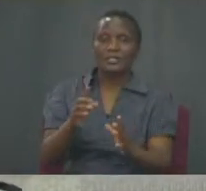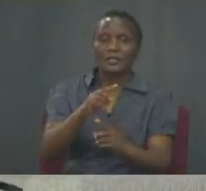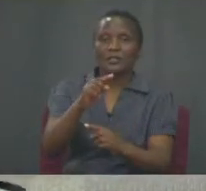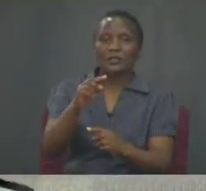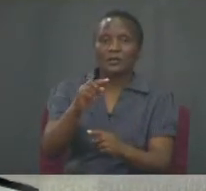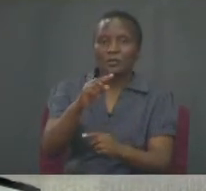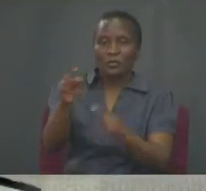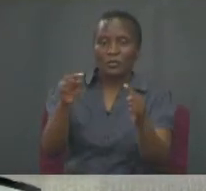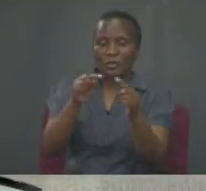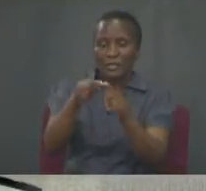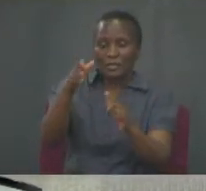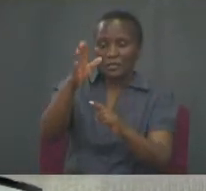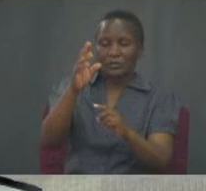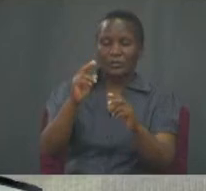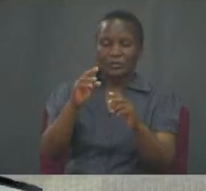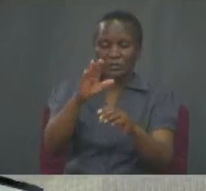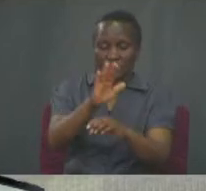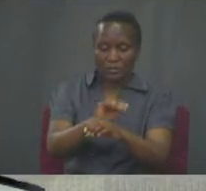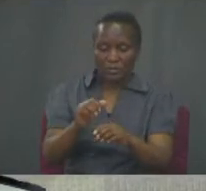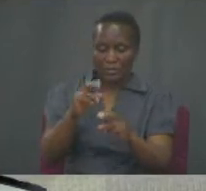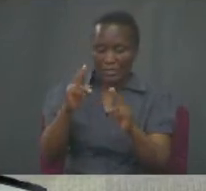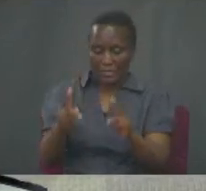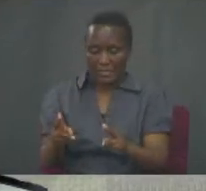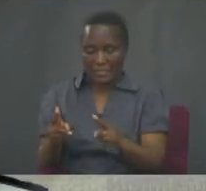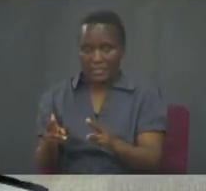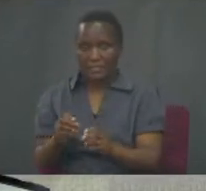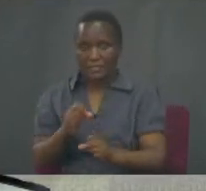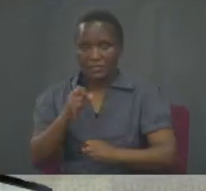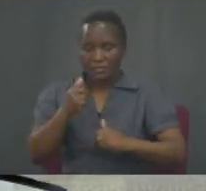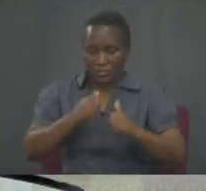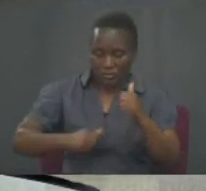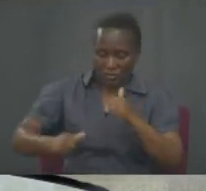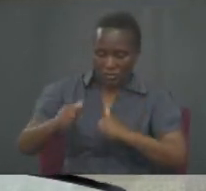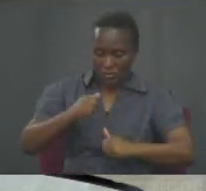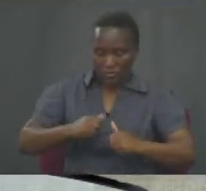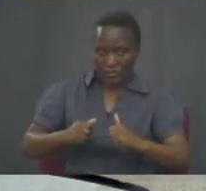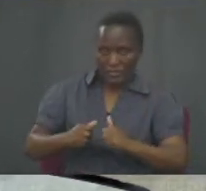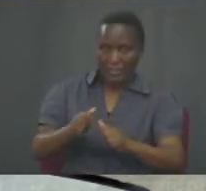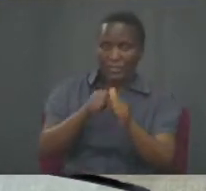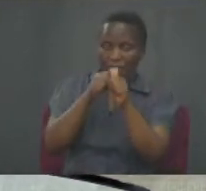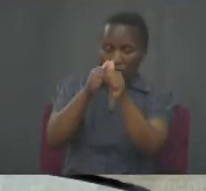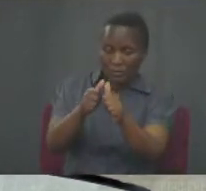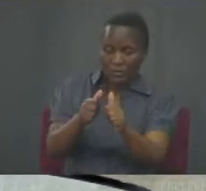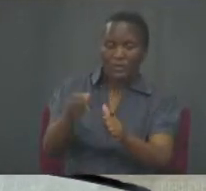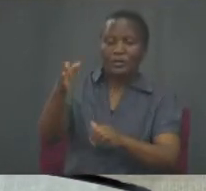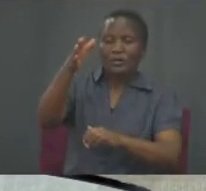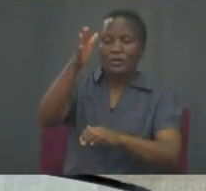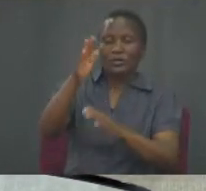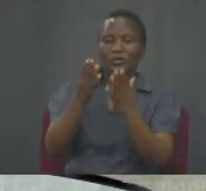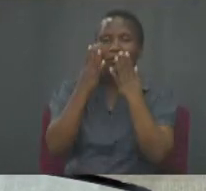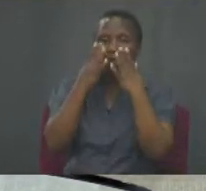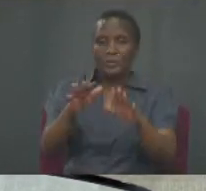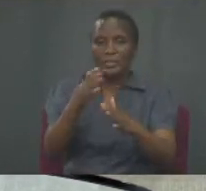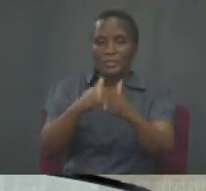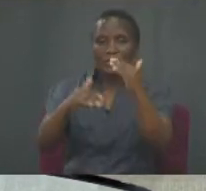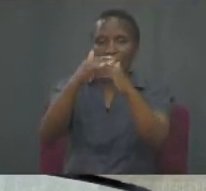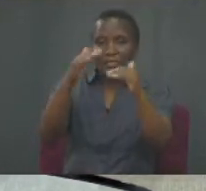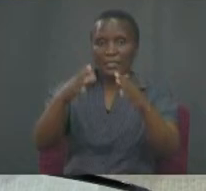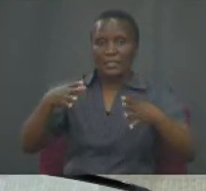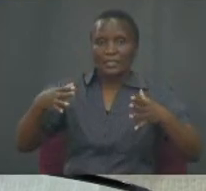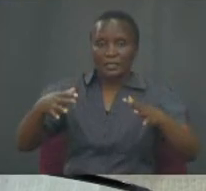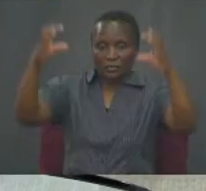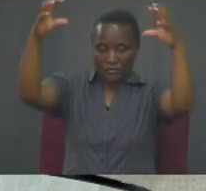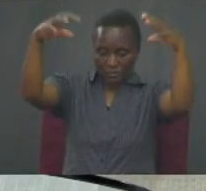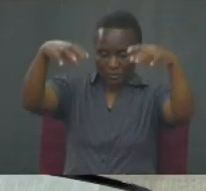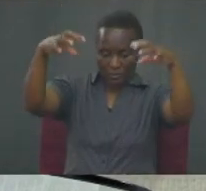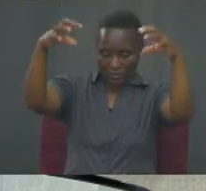nature to action, nature comes quickly. God simply opened the heavens and allowed the rains to come down into the valley.